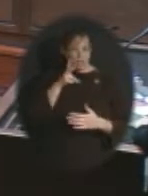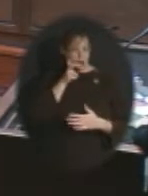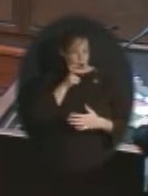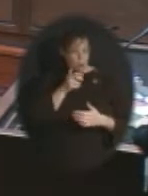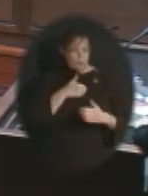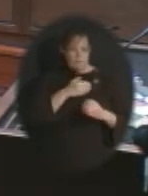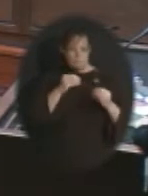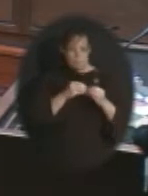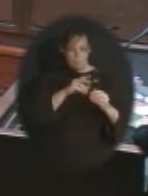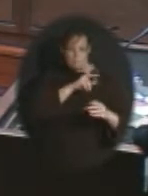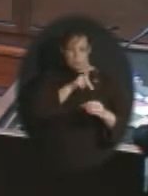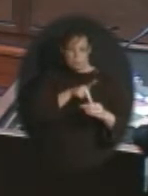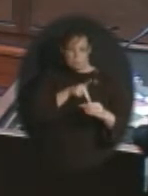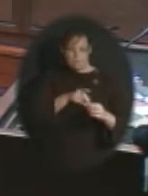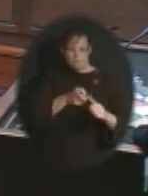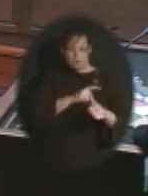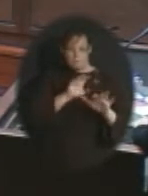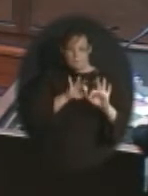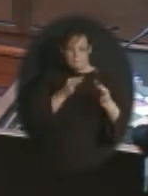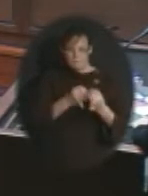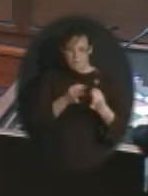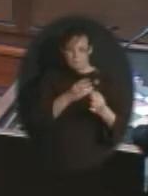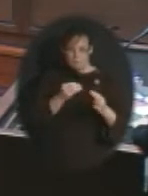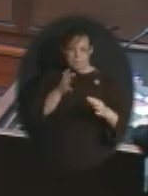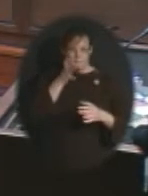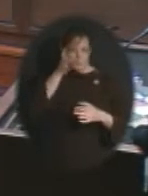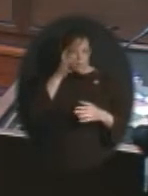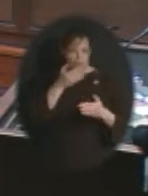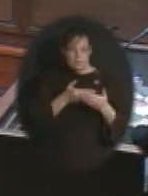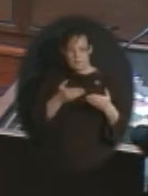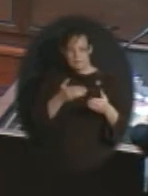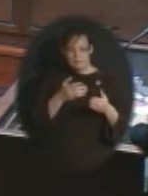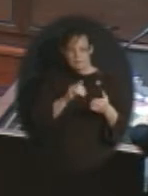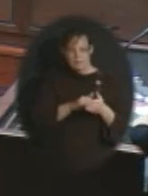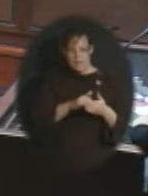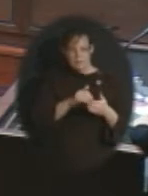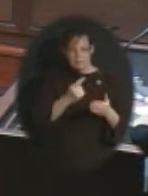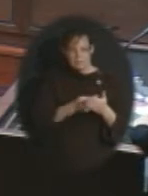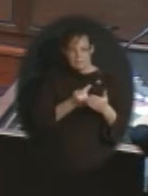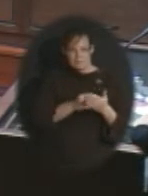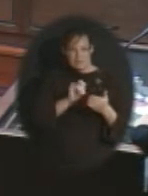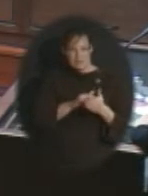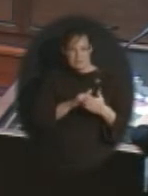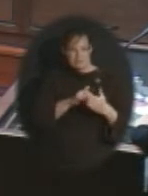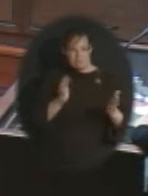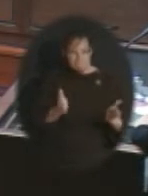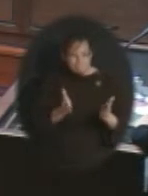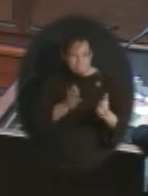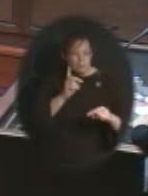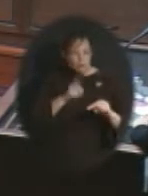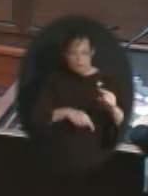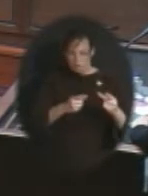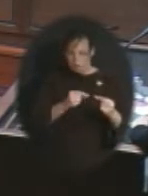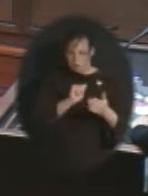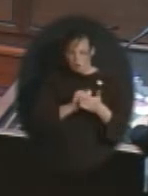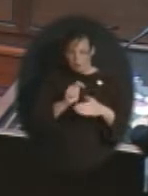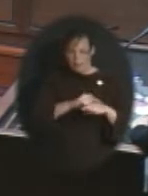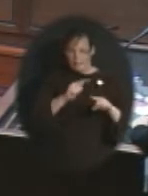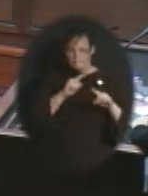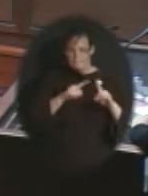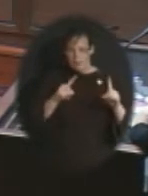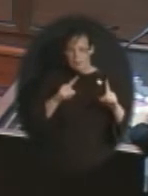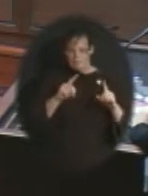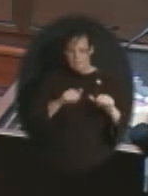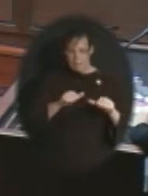lot more participation from the families and parents and things such as that. And sometimes it's just that shot in the arm. You can't do it all the time. But being